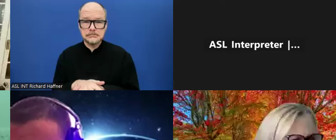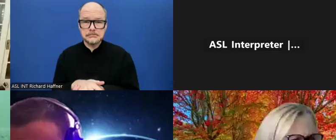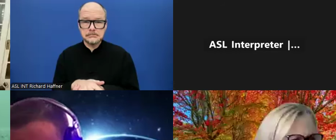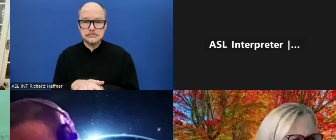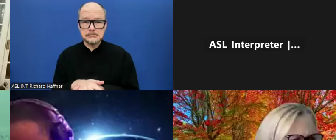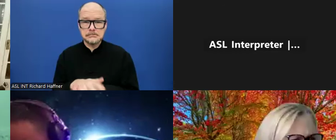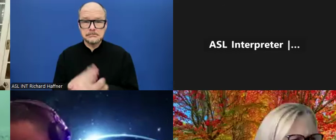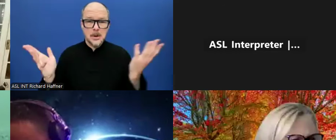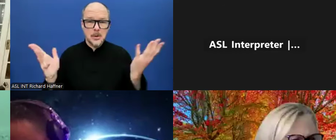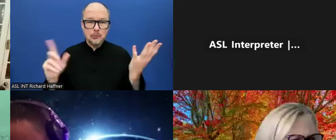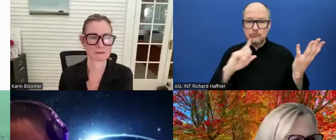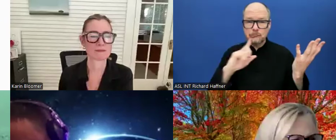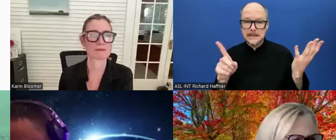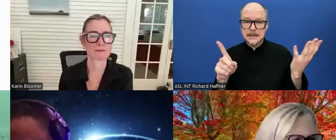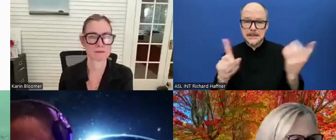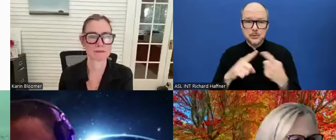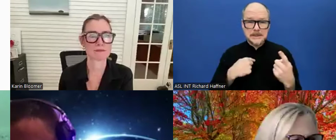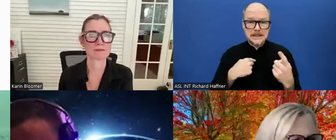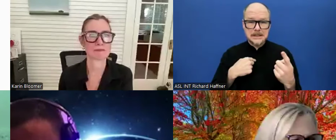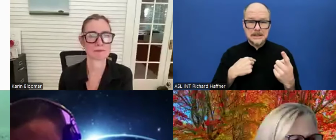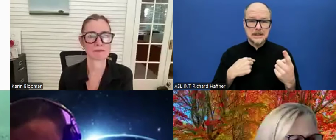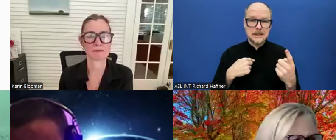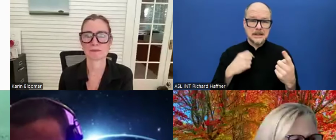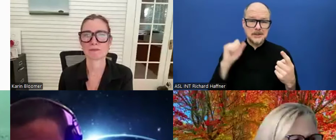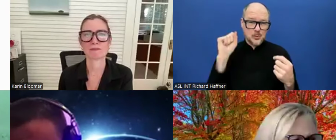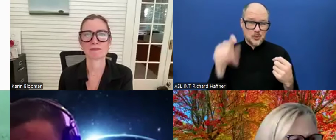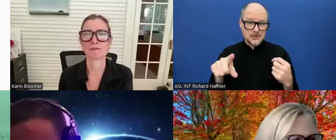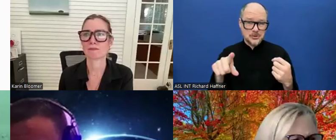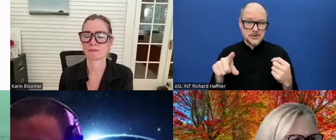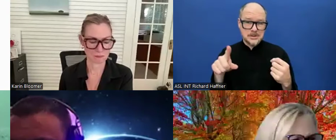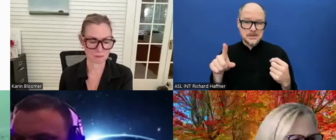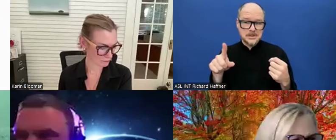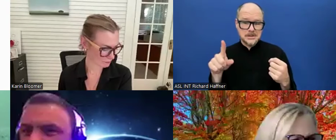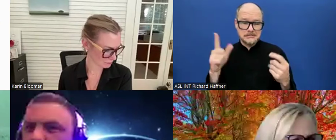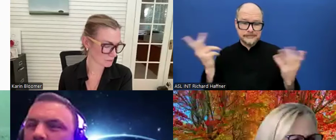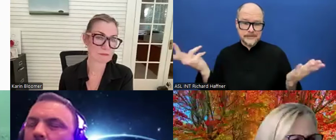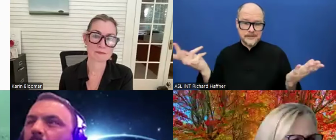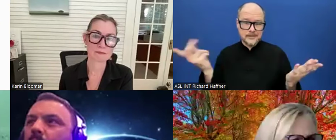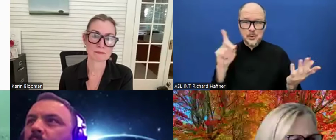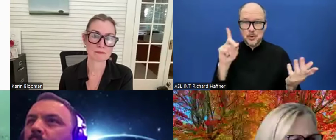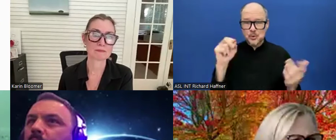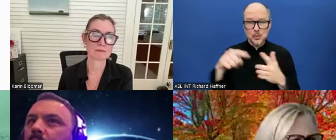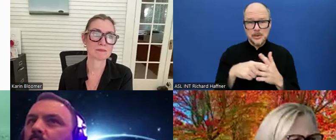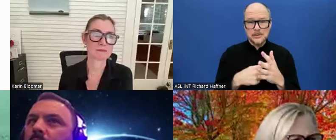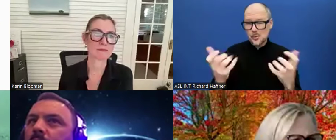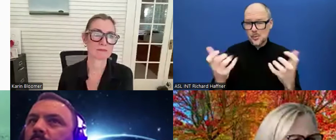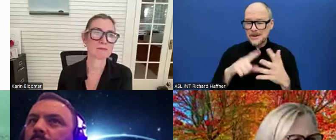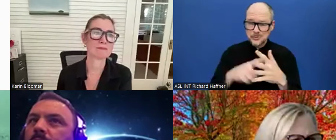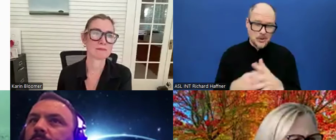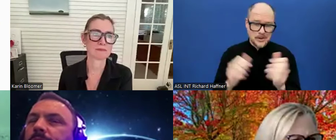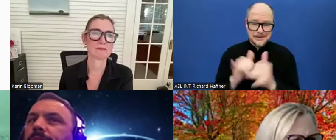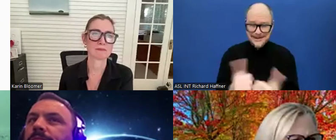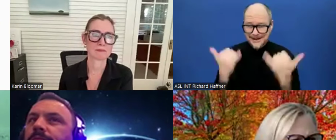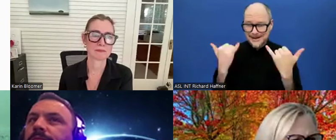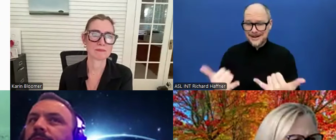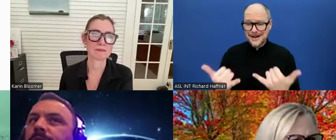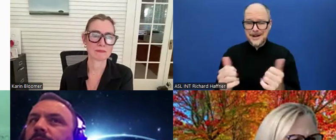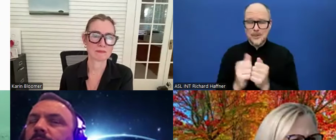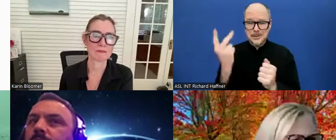So really, to me, the question is, do we want to get it started now with two members? Let's just